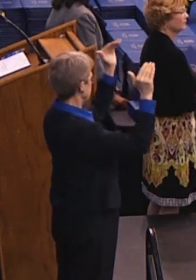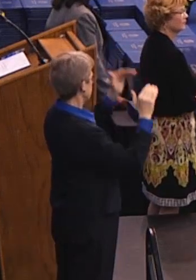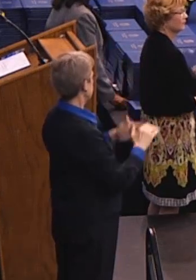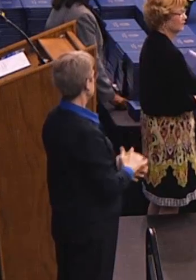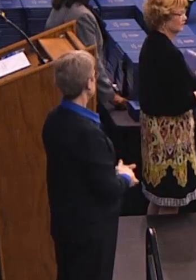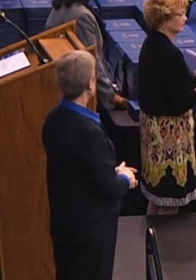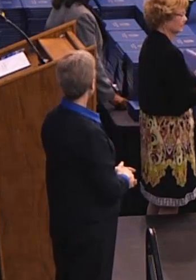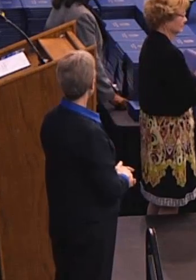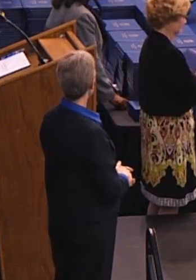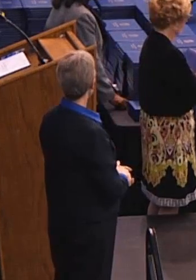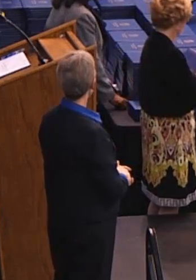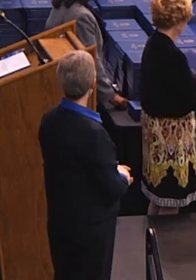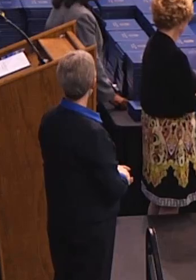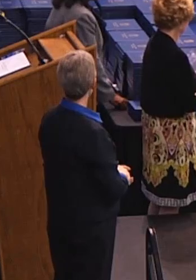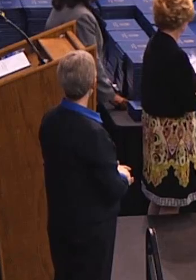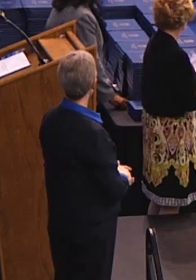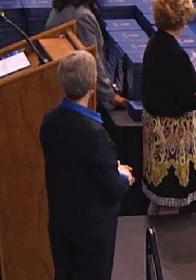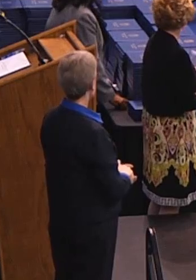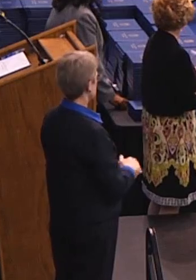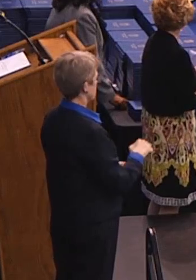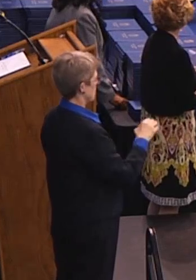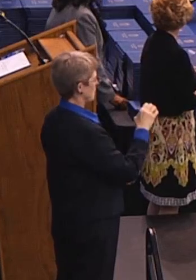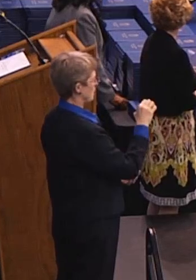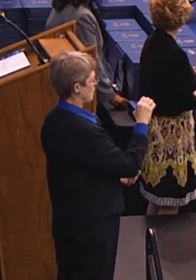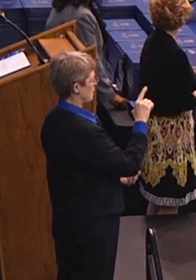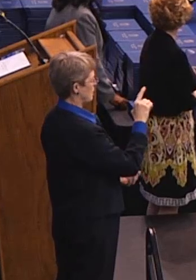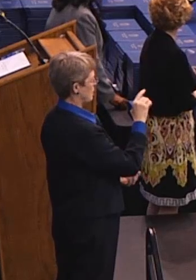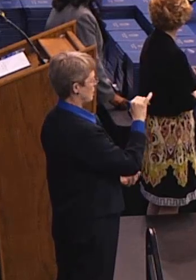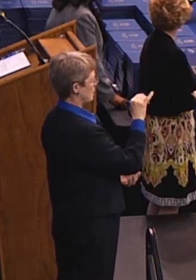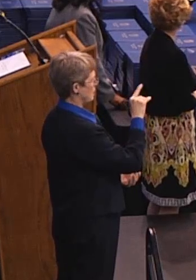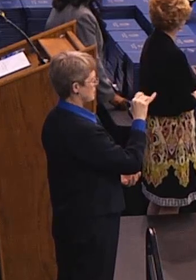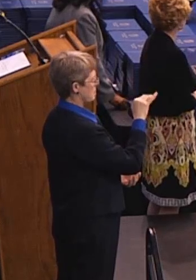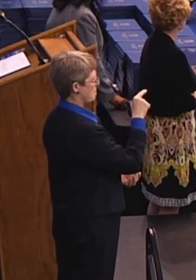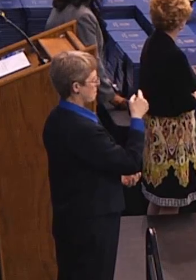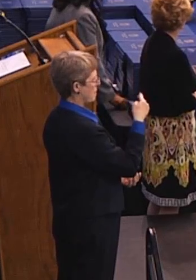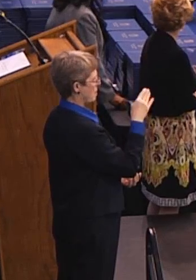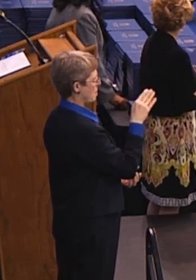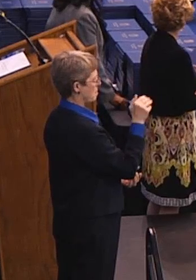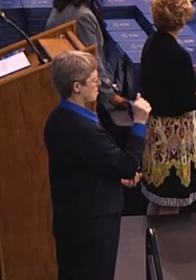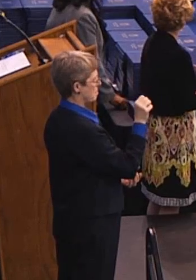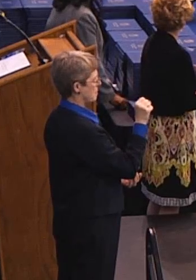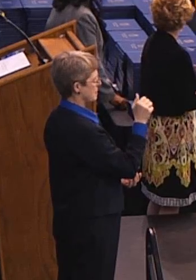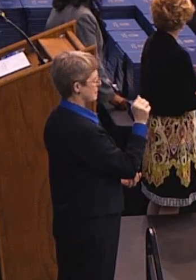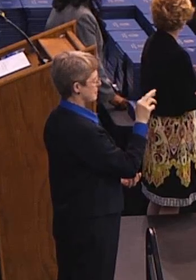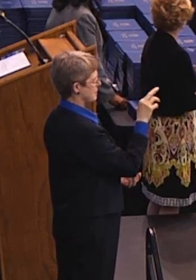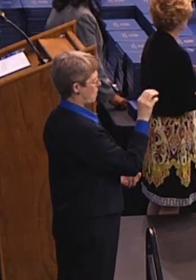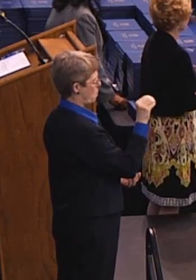Elizabeth Becerra, General Studies.